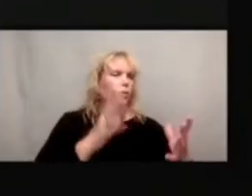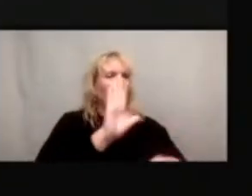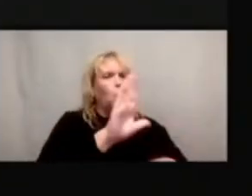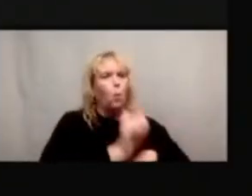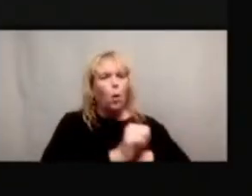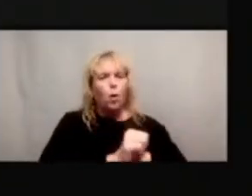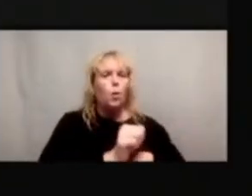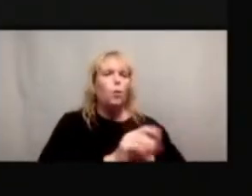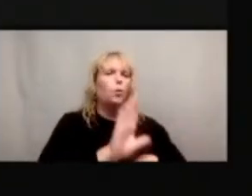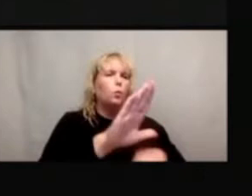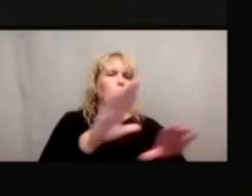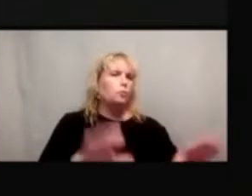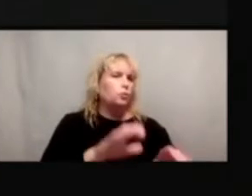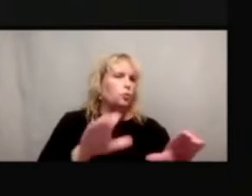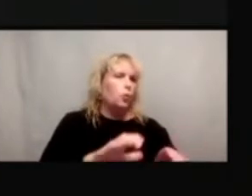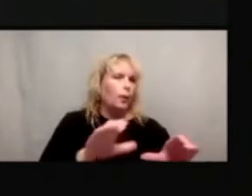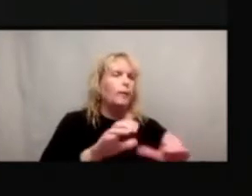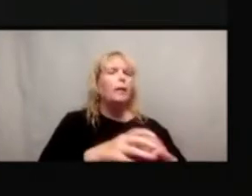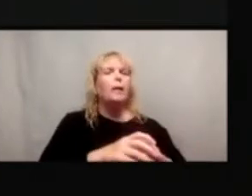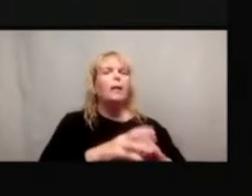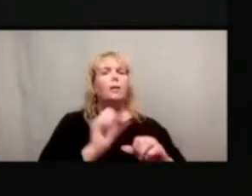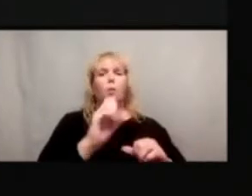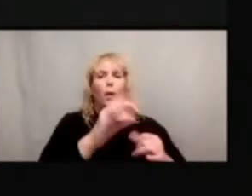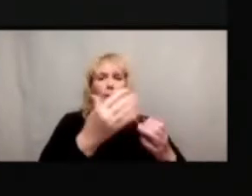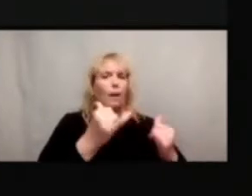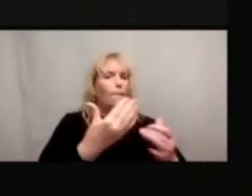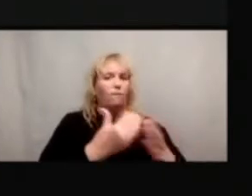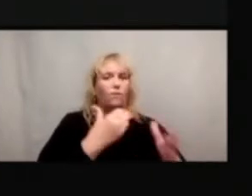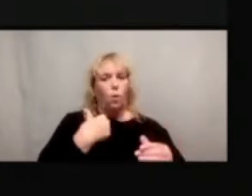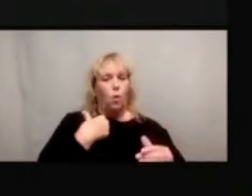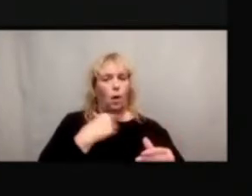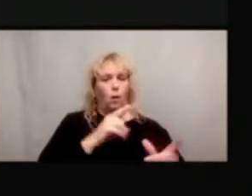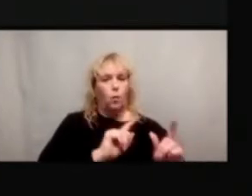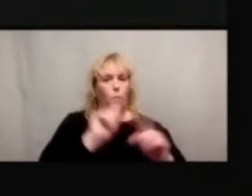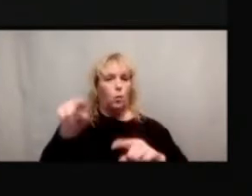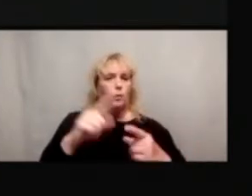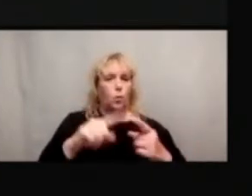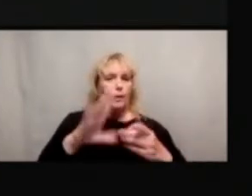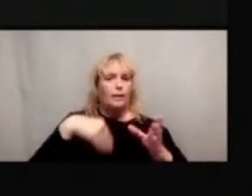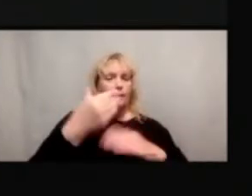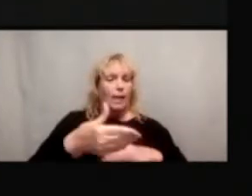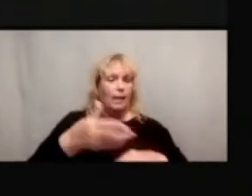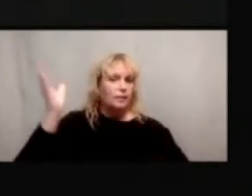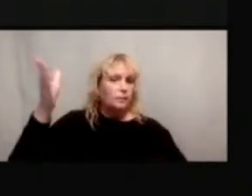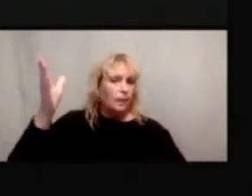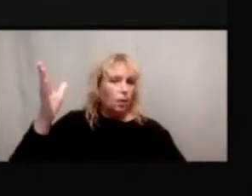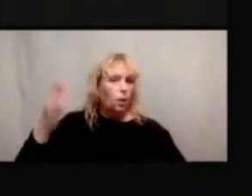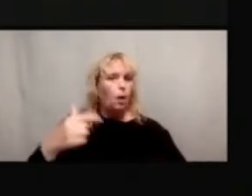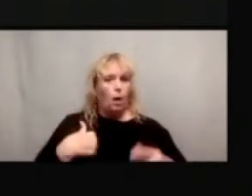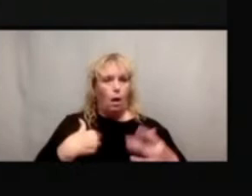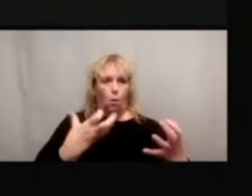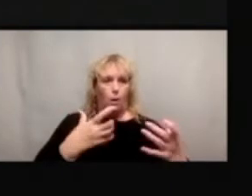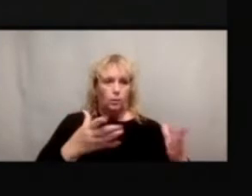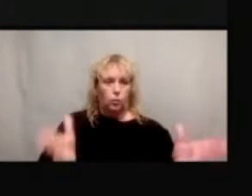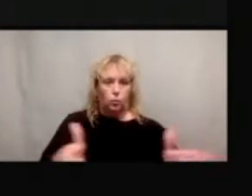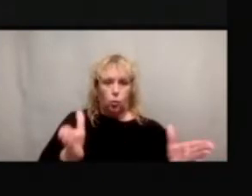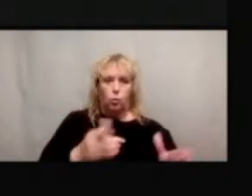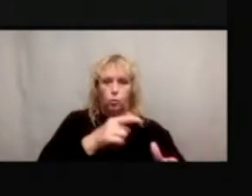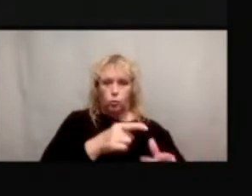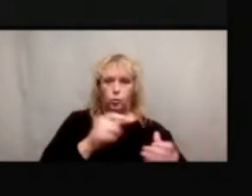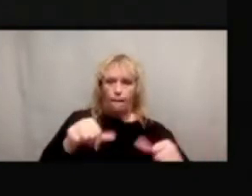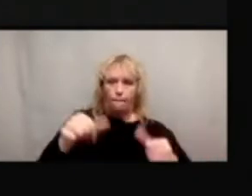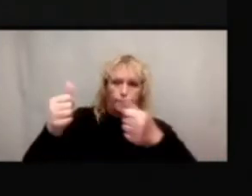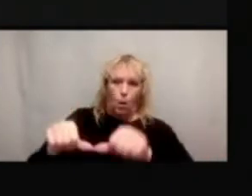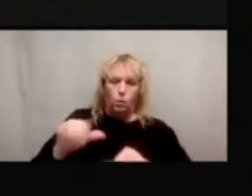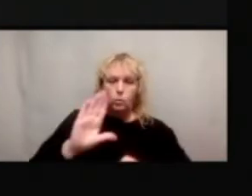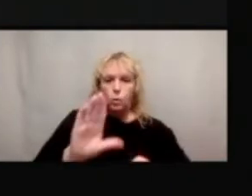in the community. Before I go to our next speaker, I want to encourage you to post your questions to the speakers. We should